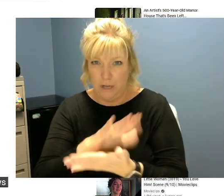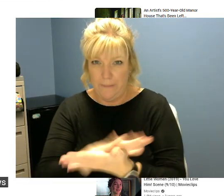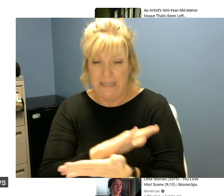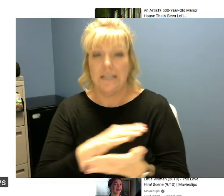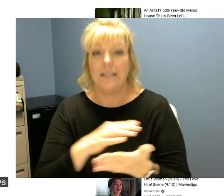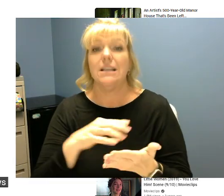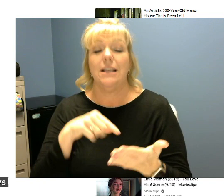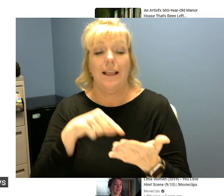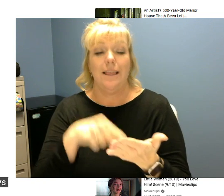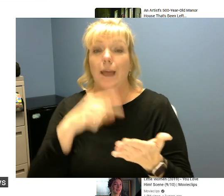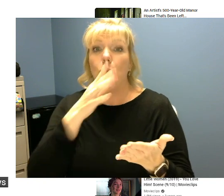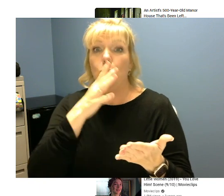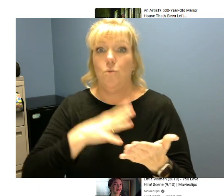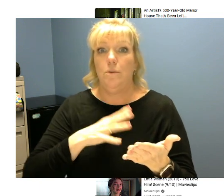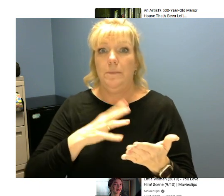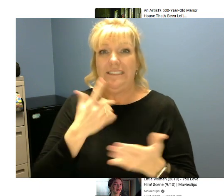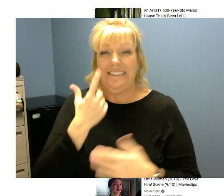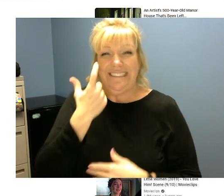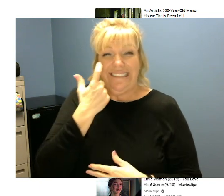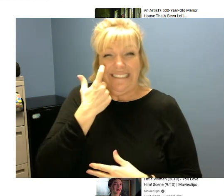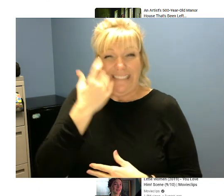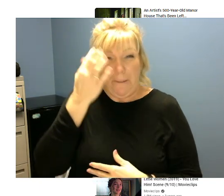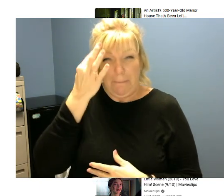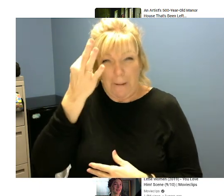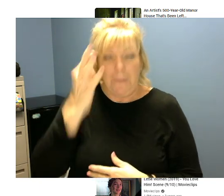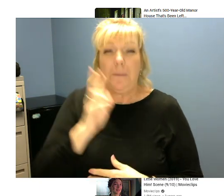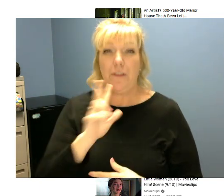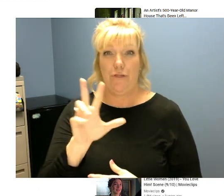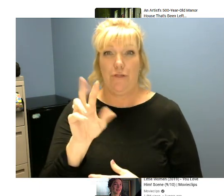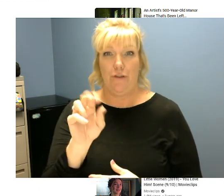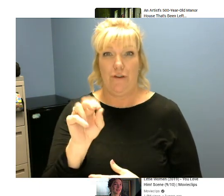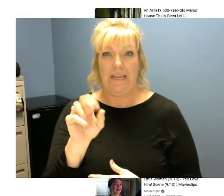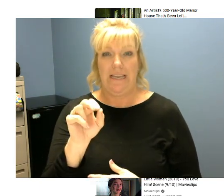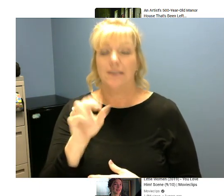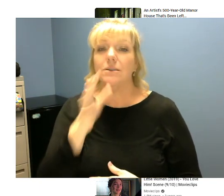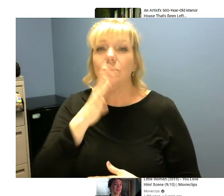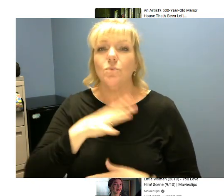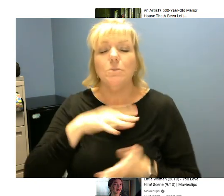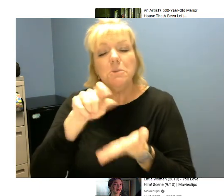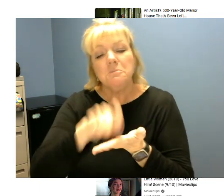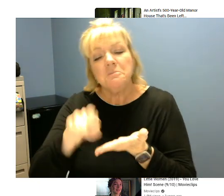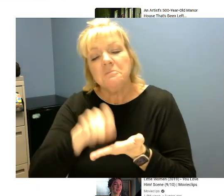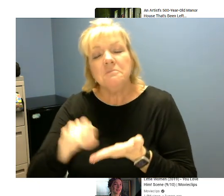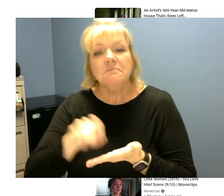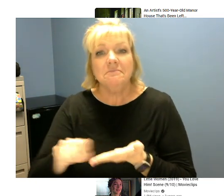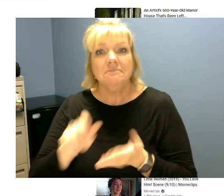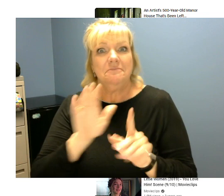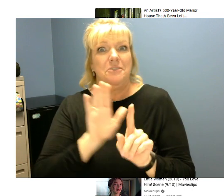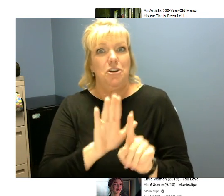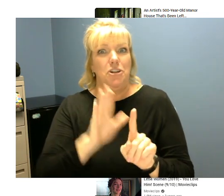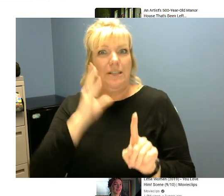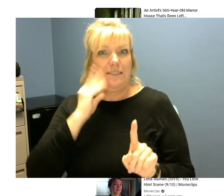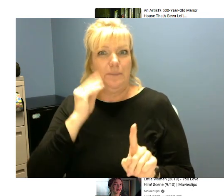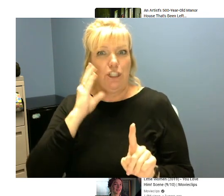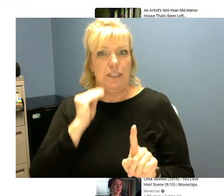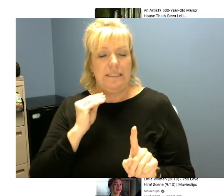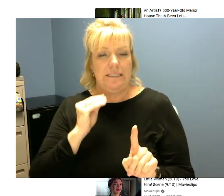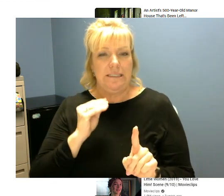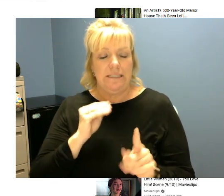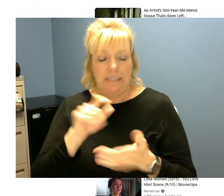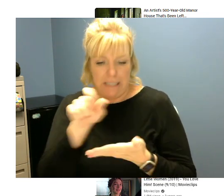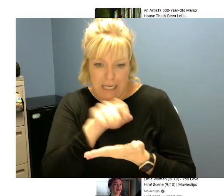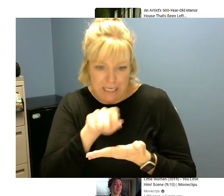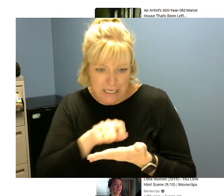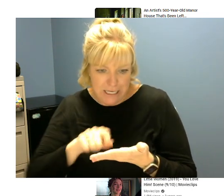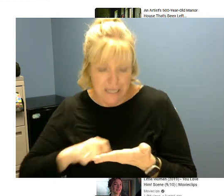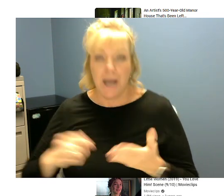she's 30 years of age, so she just met that age requirement. Look at how she rates about this. She sees this as she's the son going